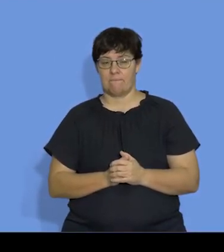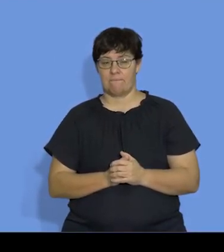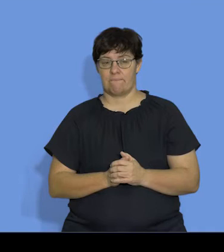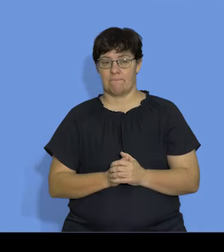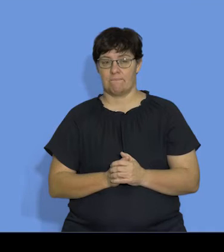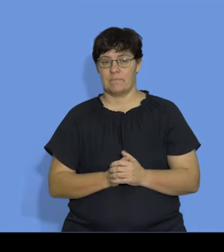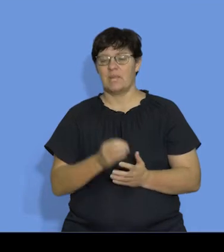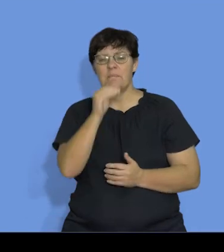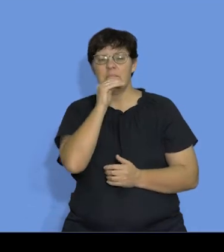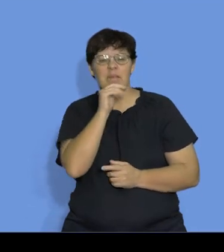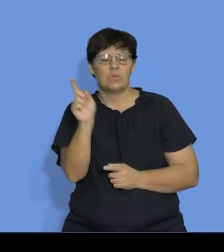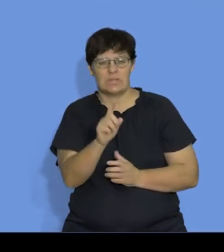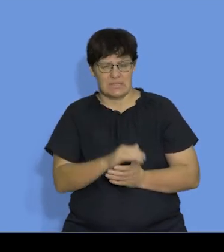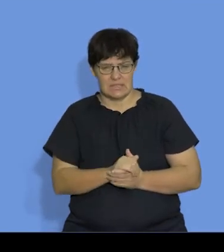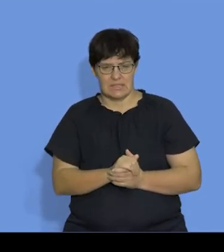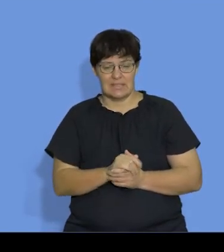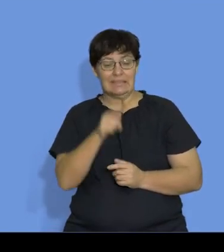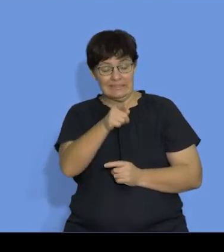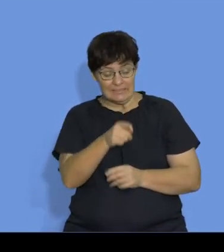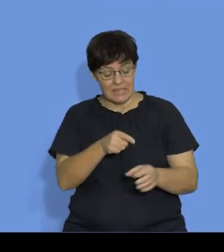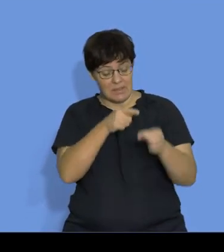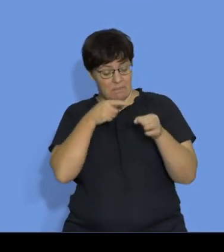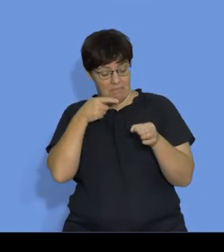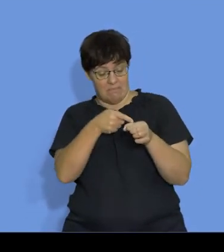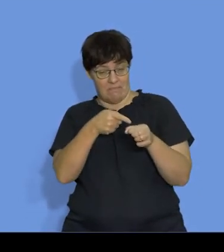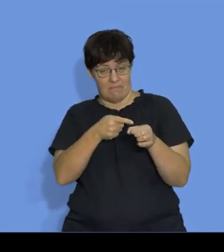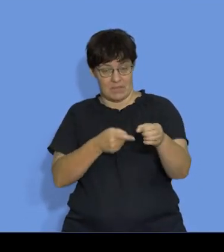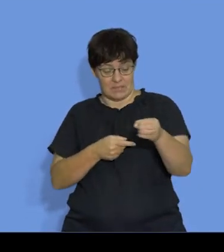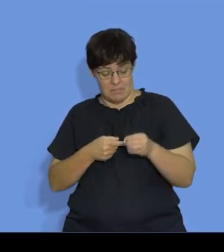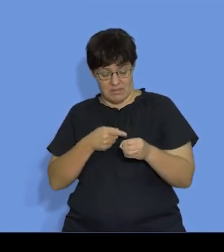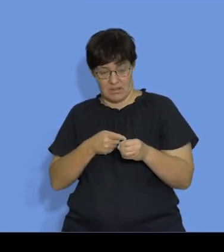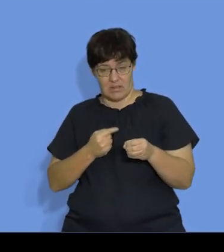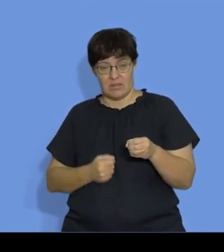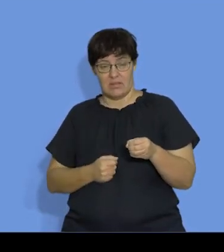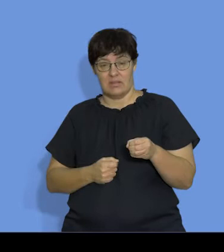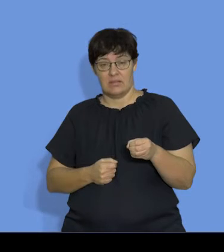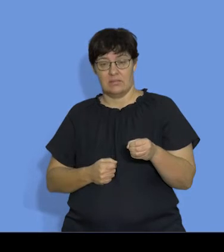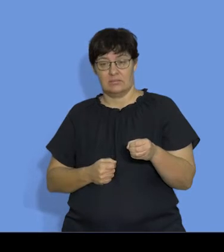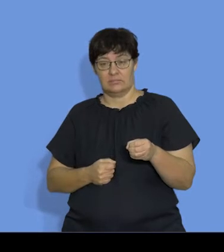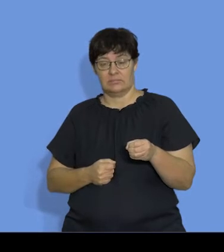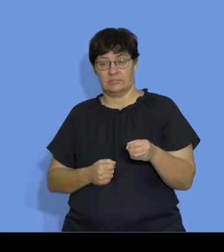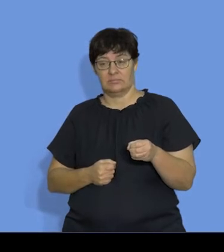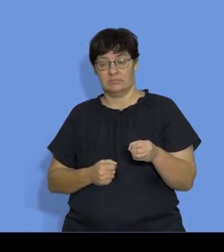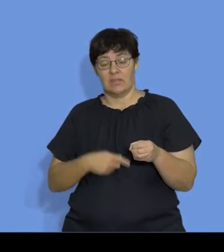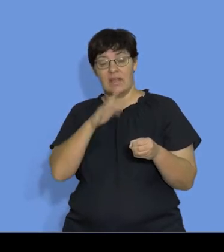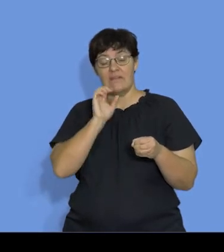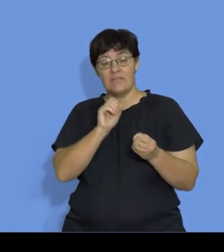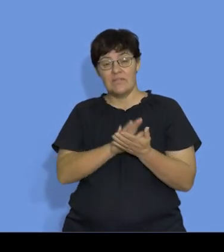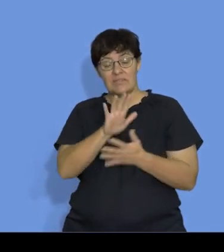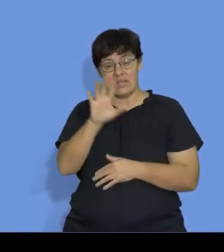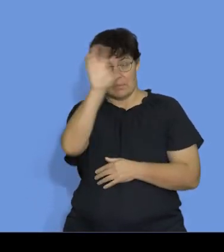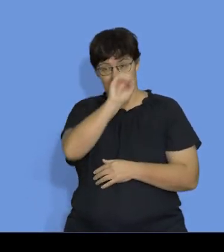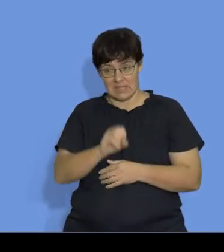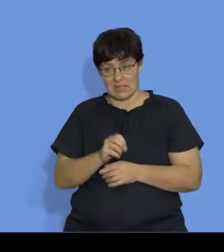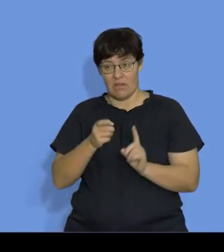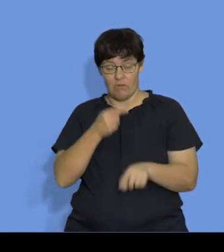It means then, in this sample of iron, it means that 15% of this